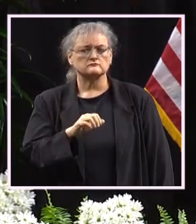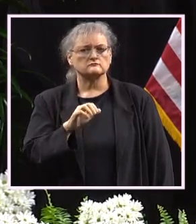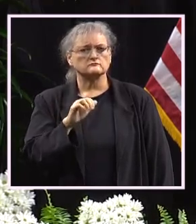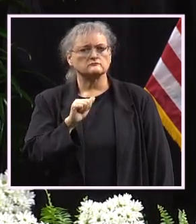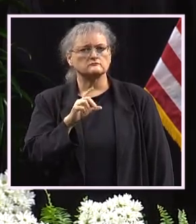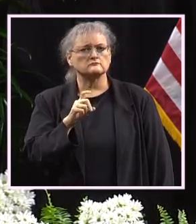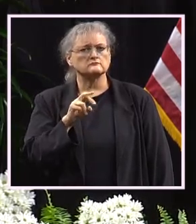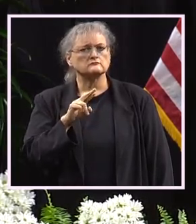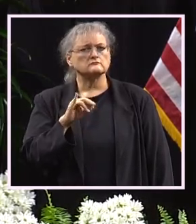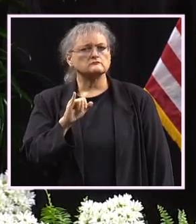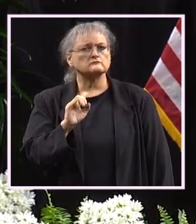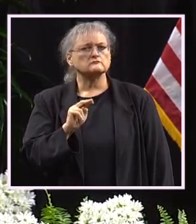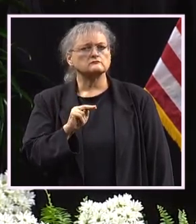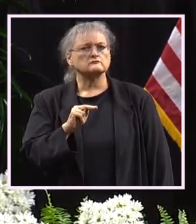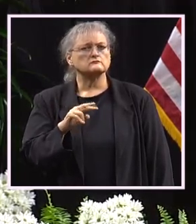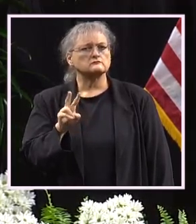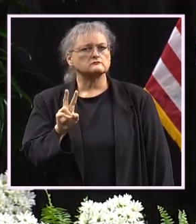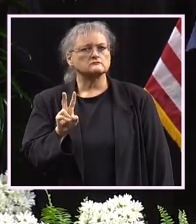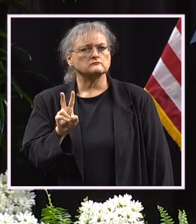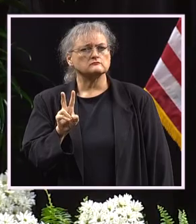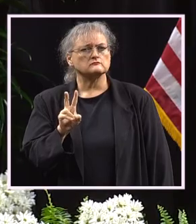Adrian Vielma.